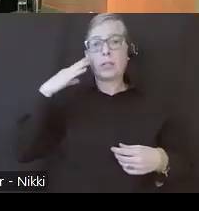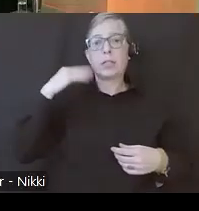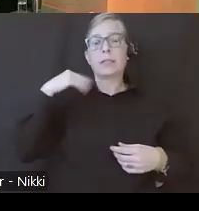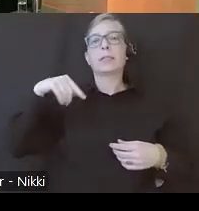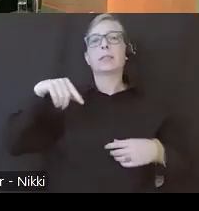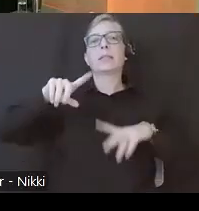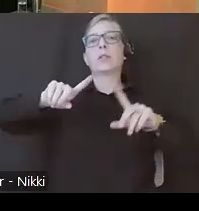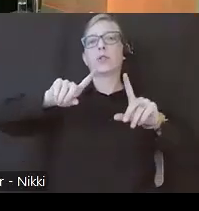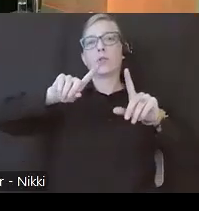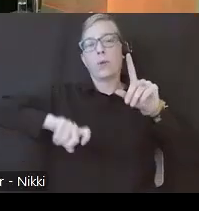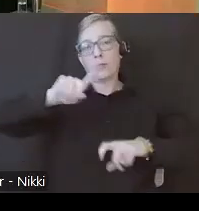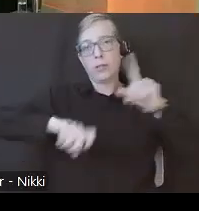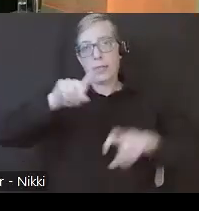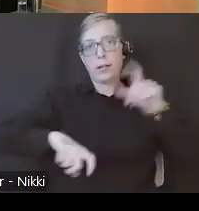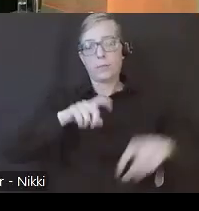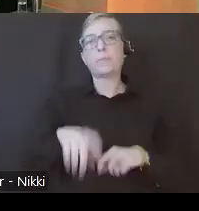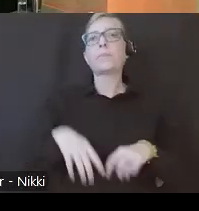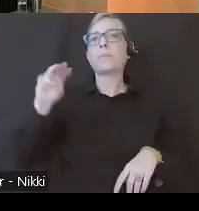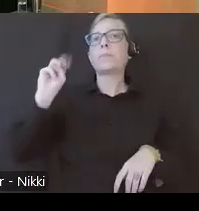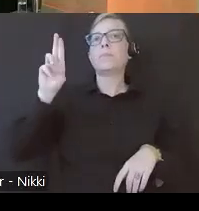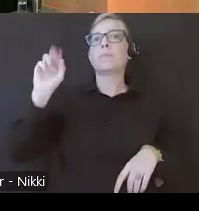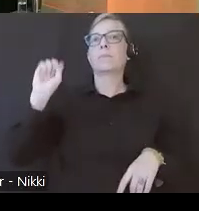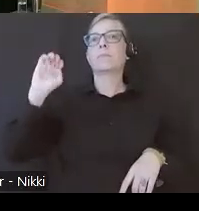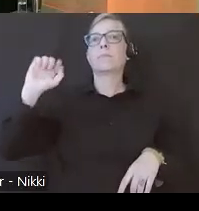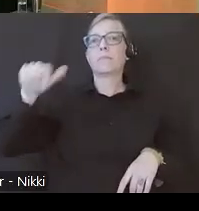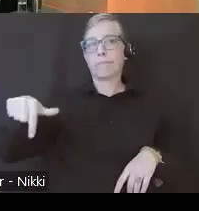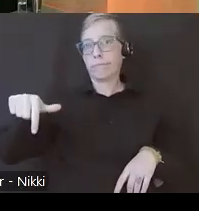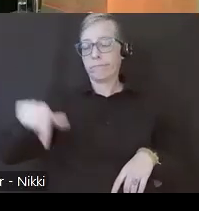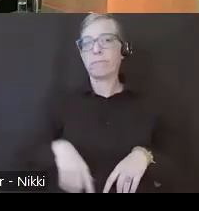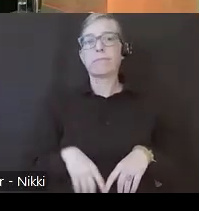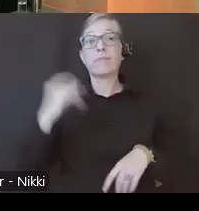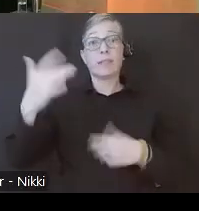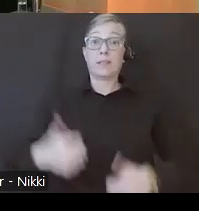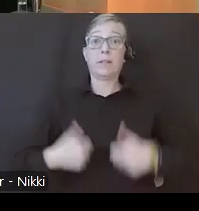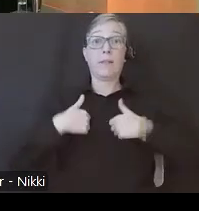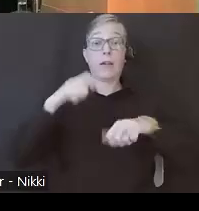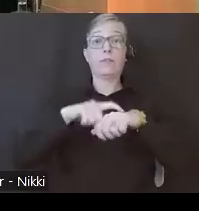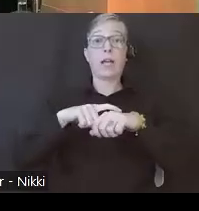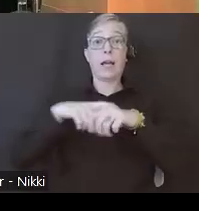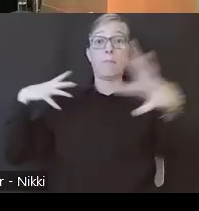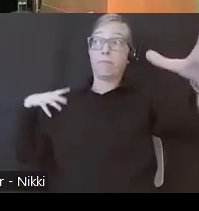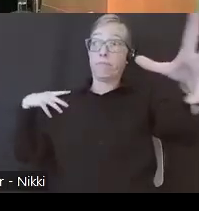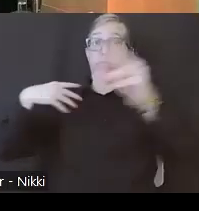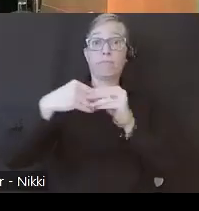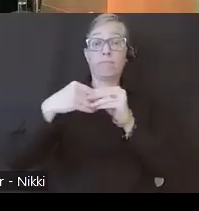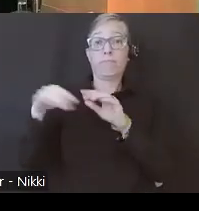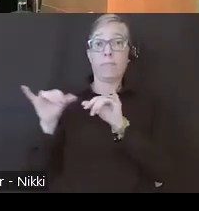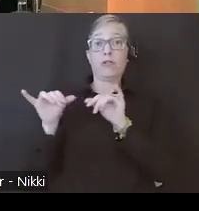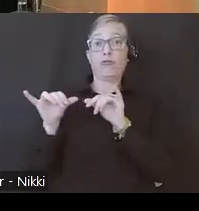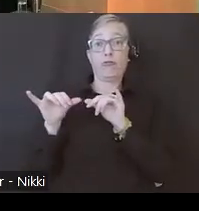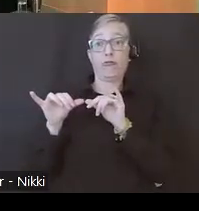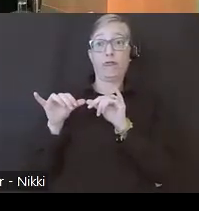all the sensory modalities. It's a lifetime measure, so it asks about lifetime hallucinatory